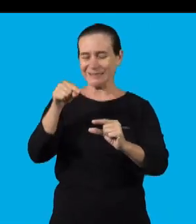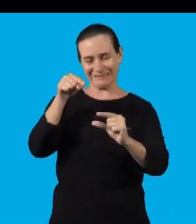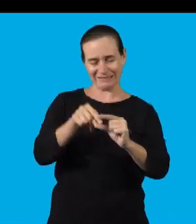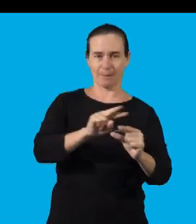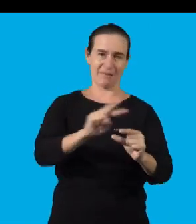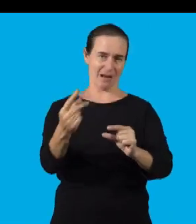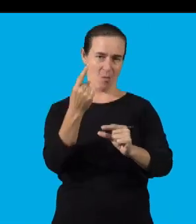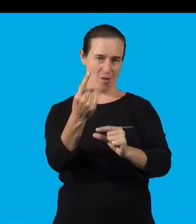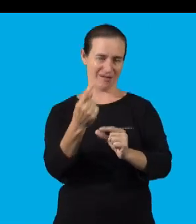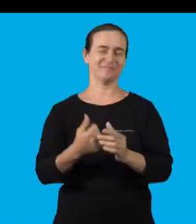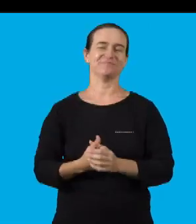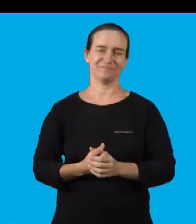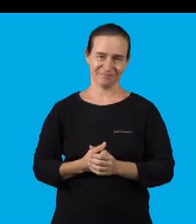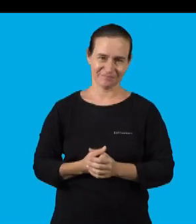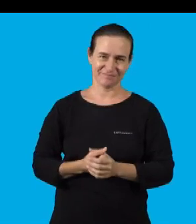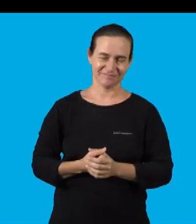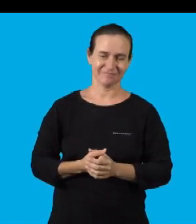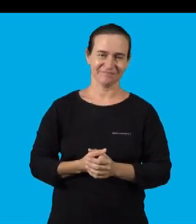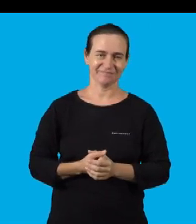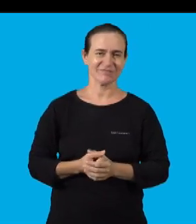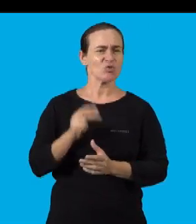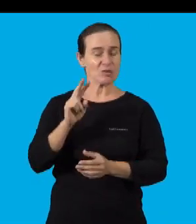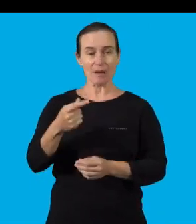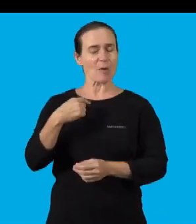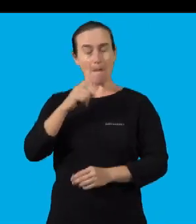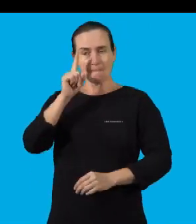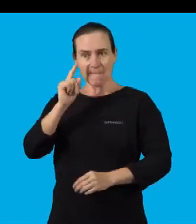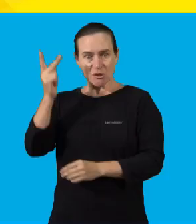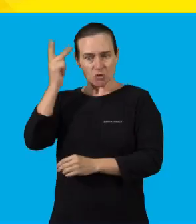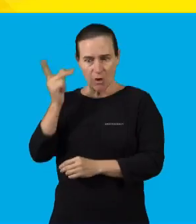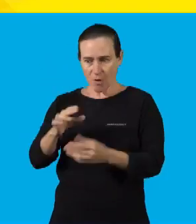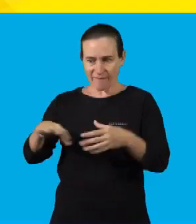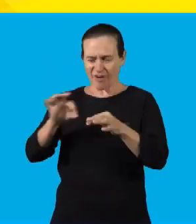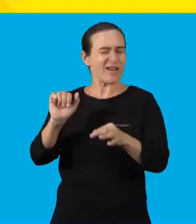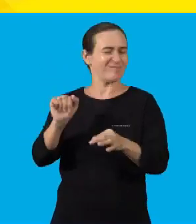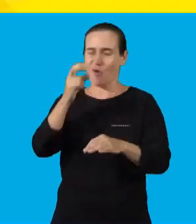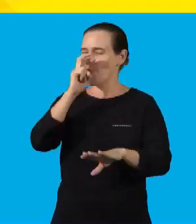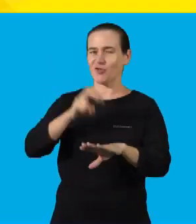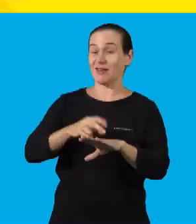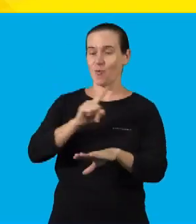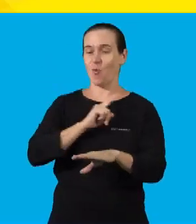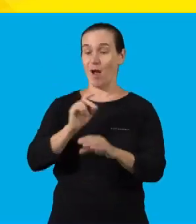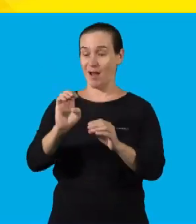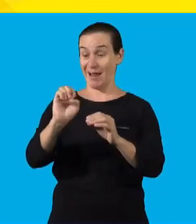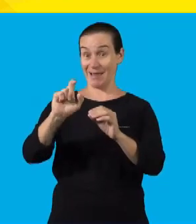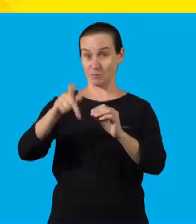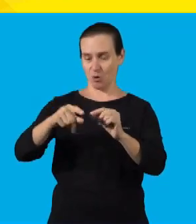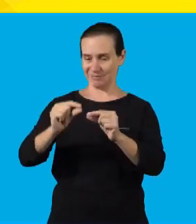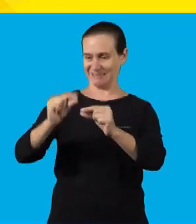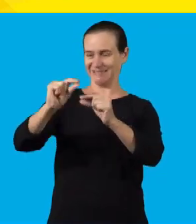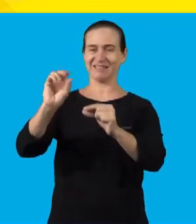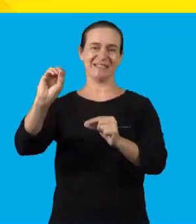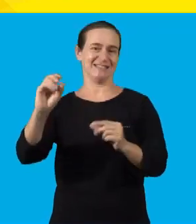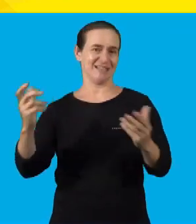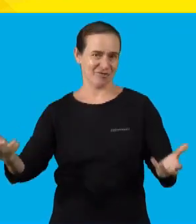it will be 1. So do you see how you did not need to know the value of A there? Because whatever value